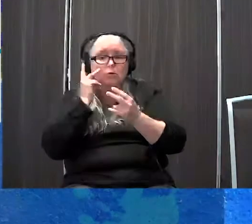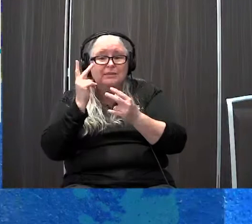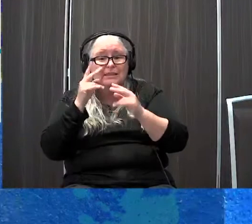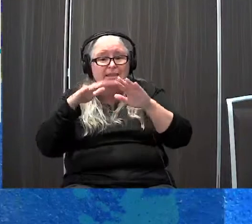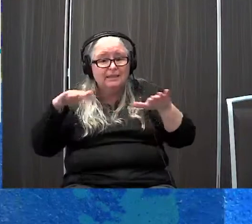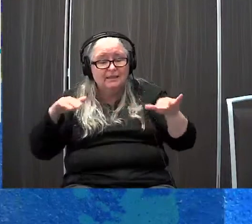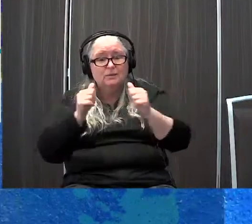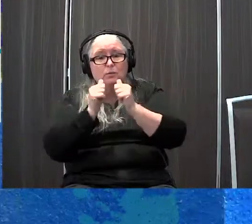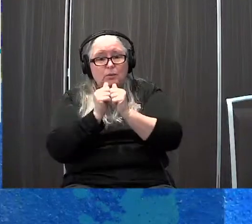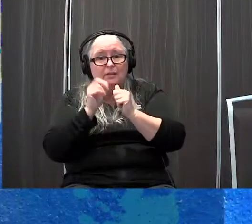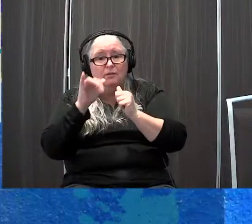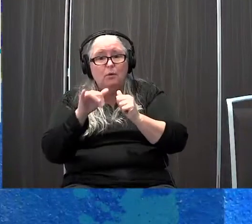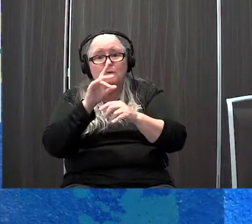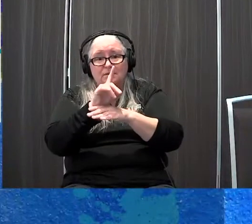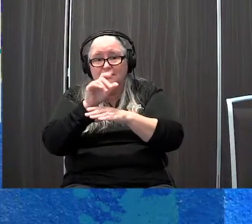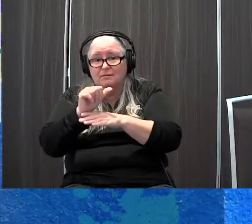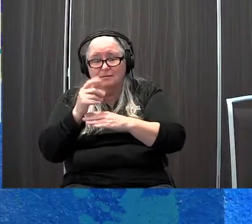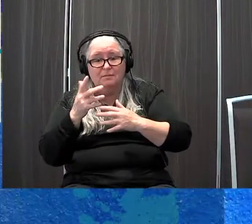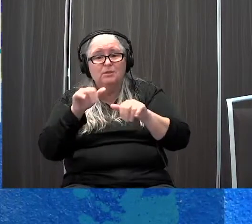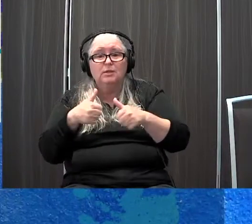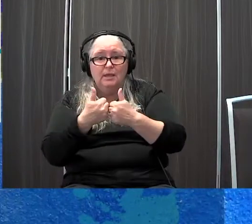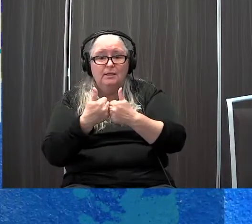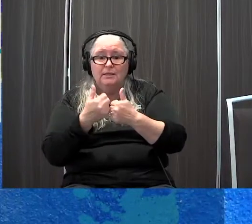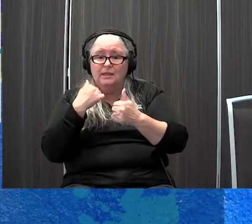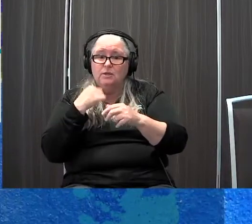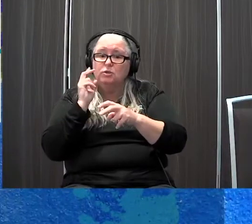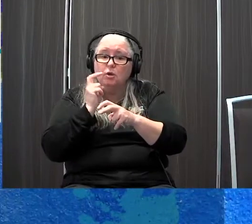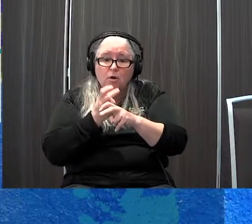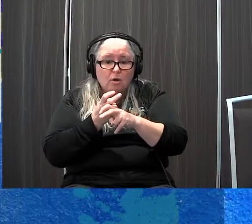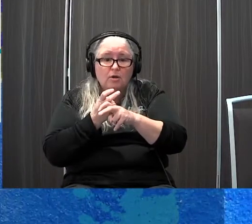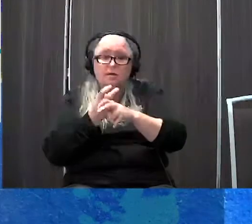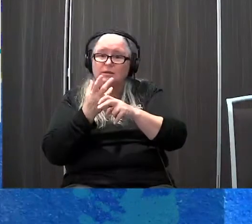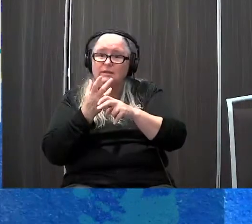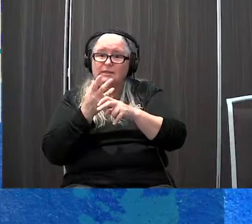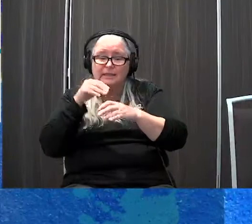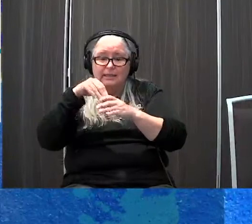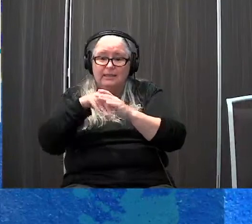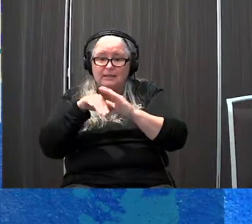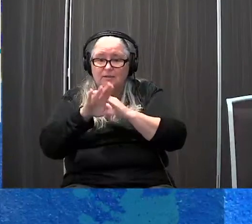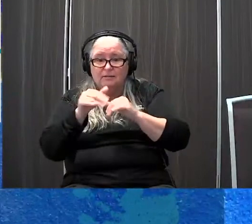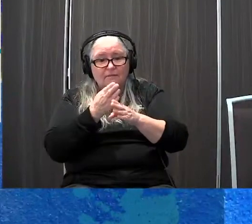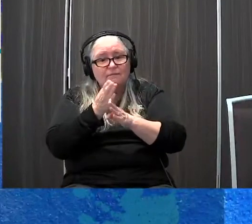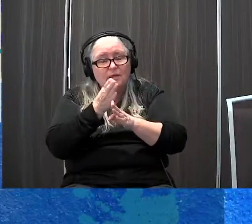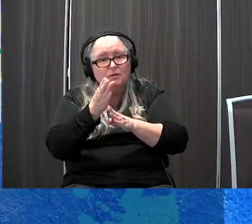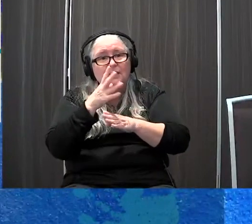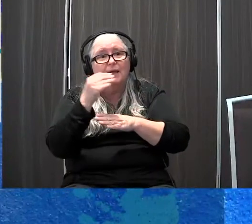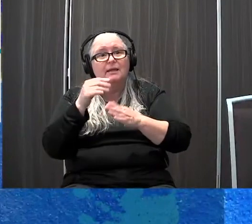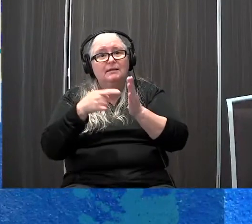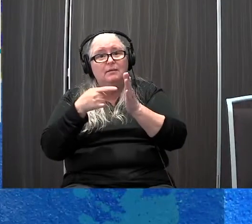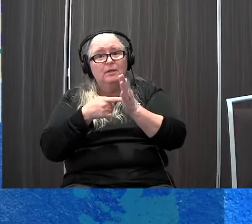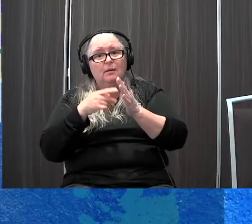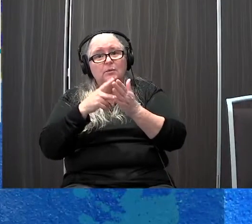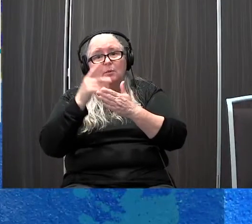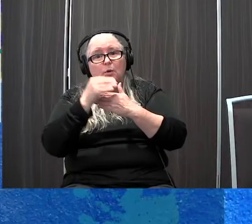challenges. And so that makes it hard to get into them. And then finally, sometimes programs will do